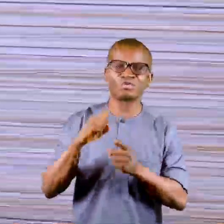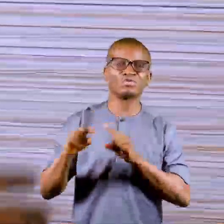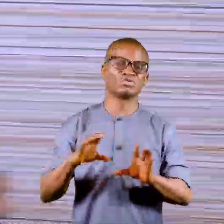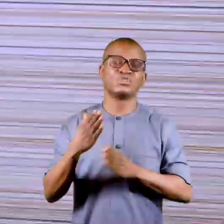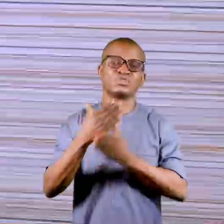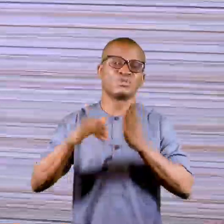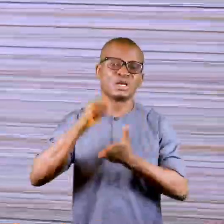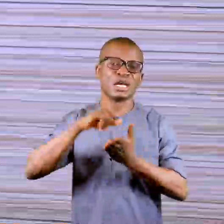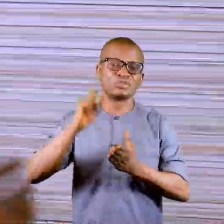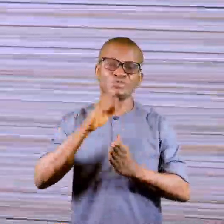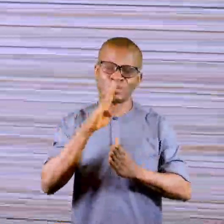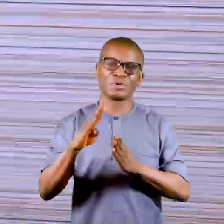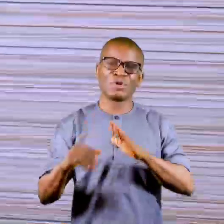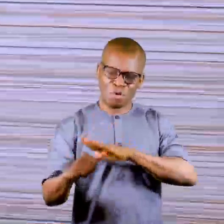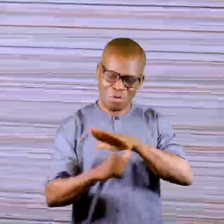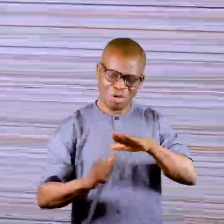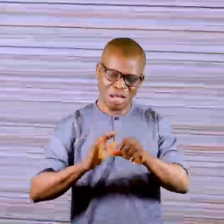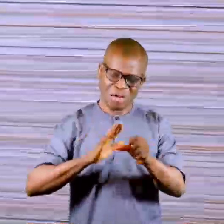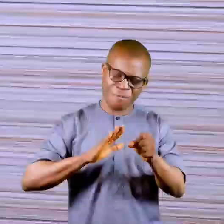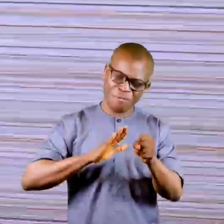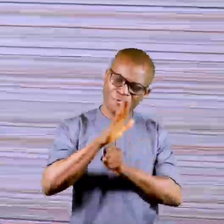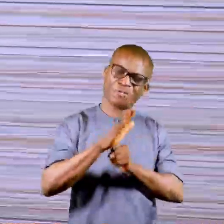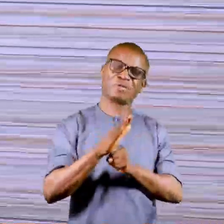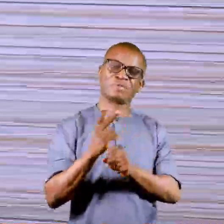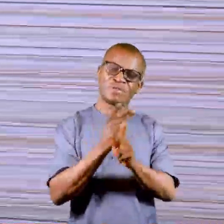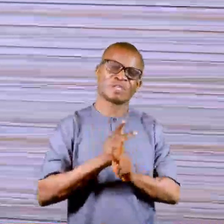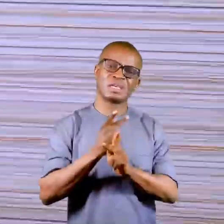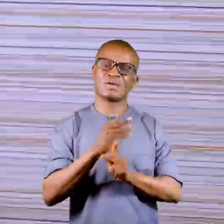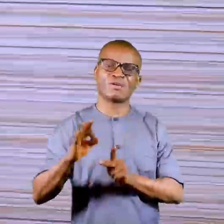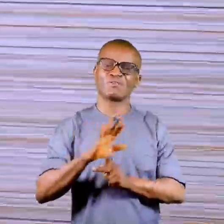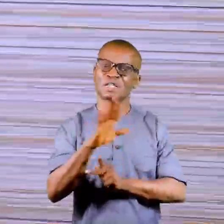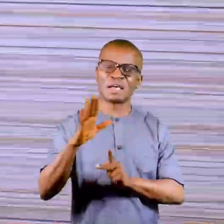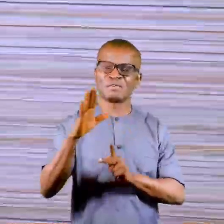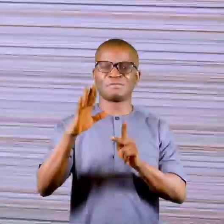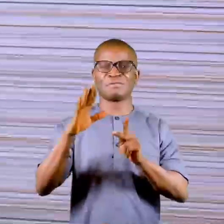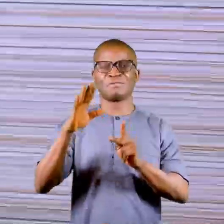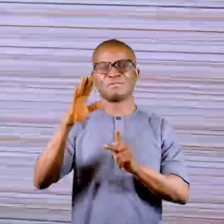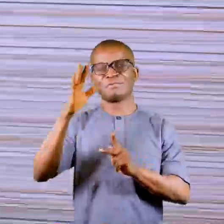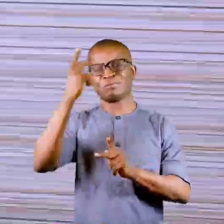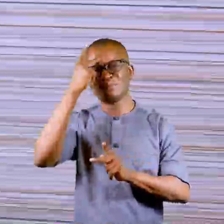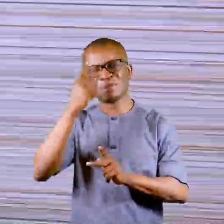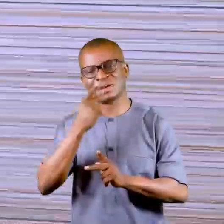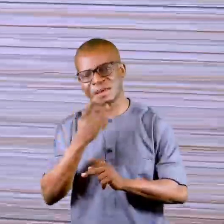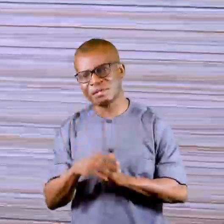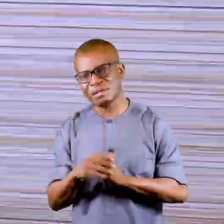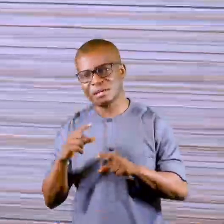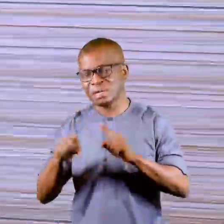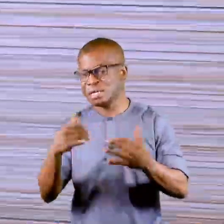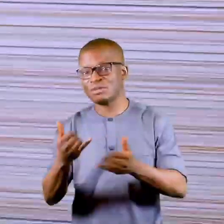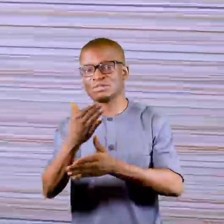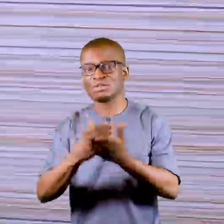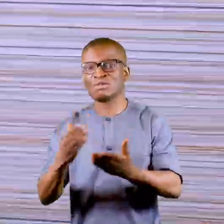be under a complete care of the biological mother or parents. You see someone taking that as